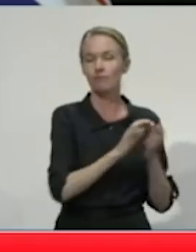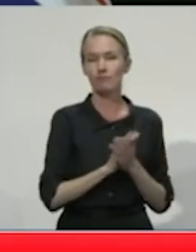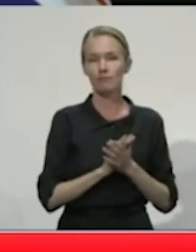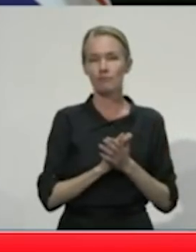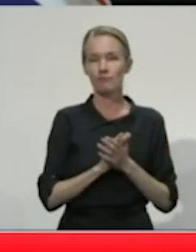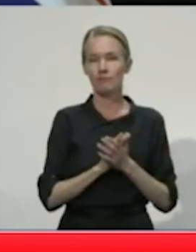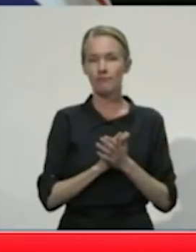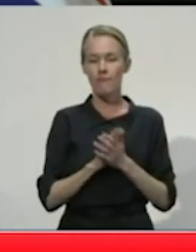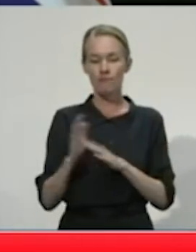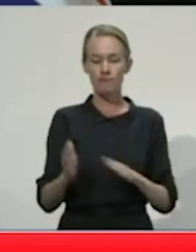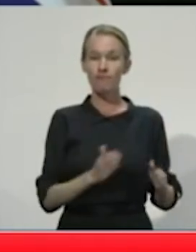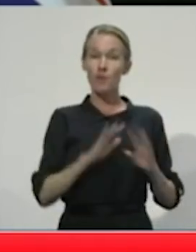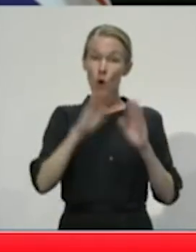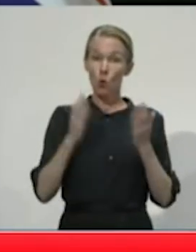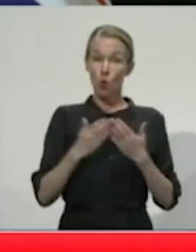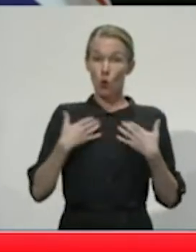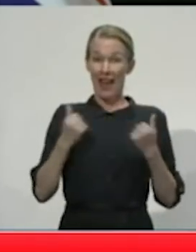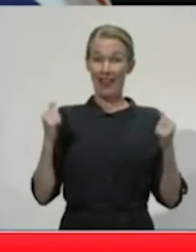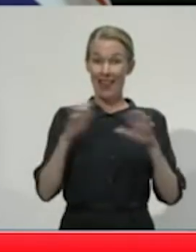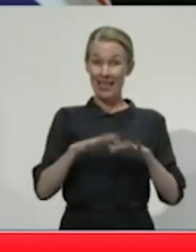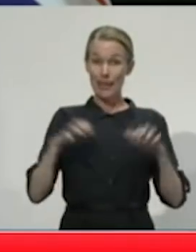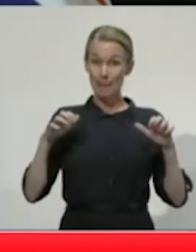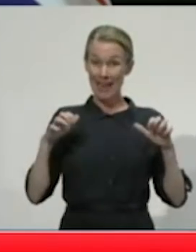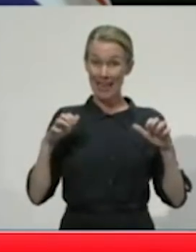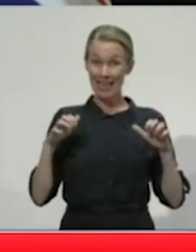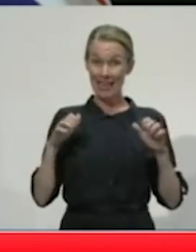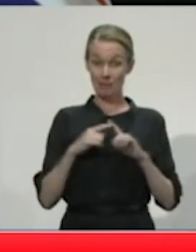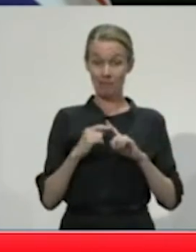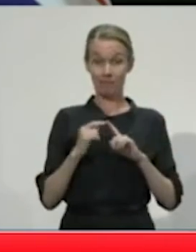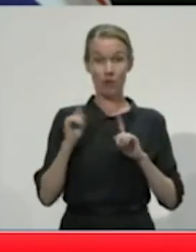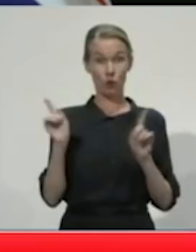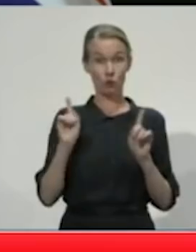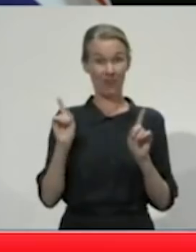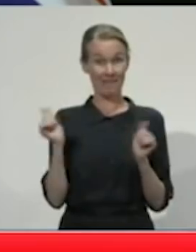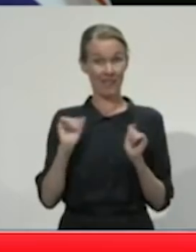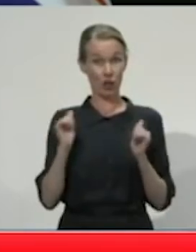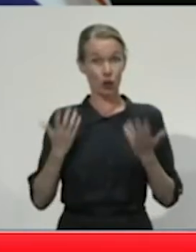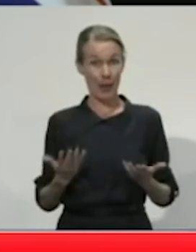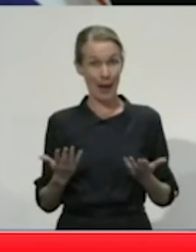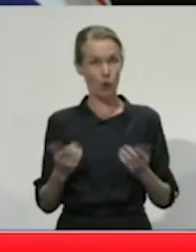very early this morning New Zealand time. I think you'll all be aware there was a resolution agreed by all member